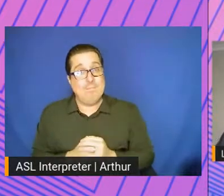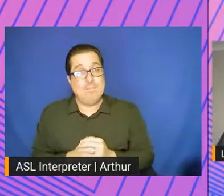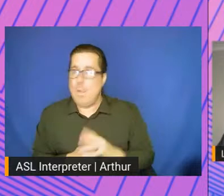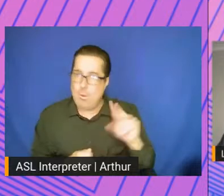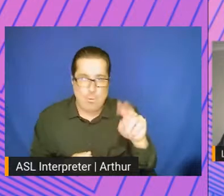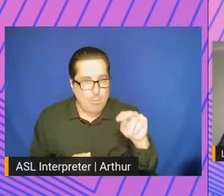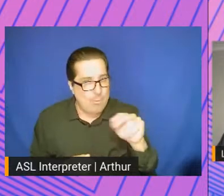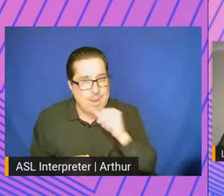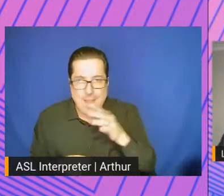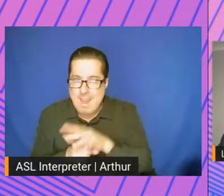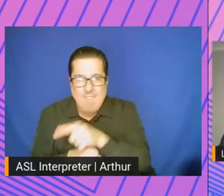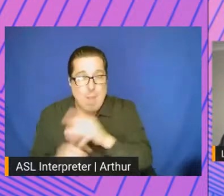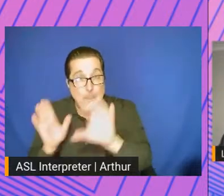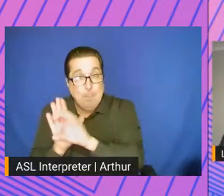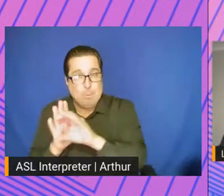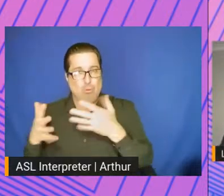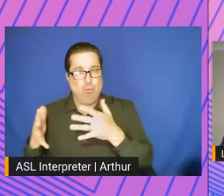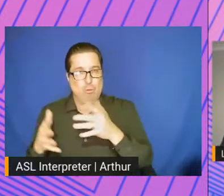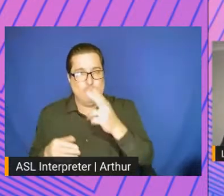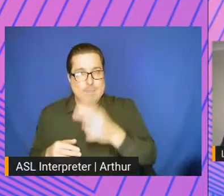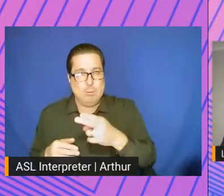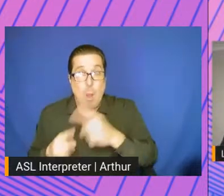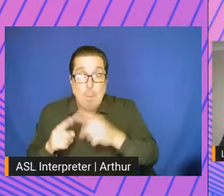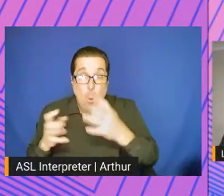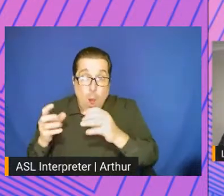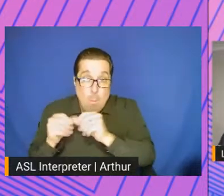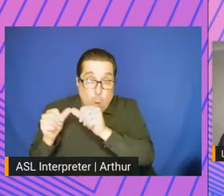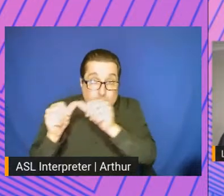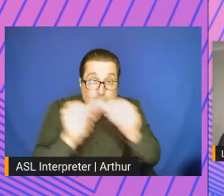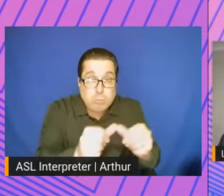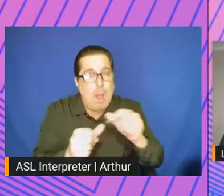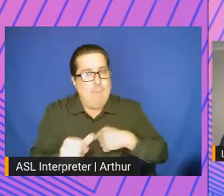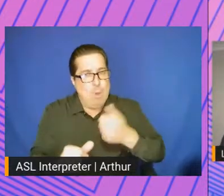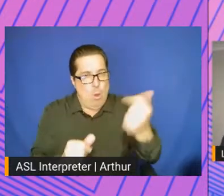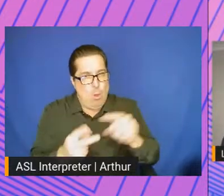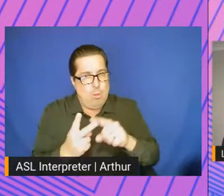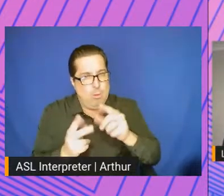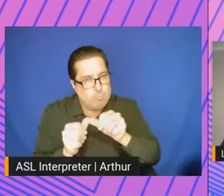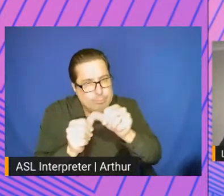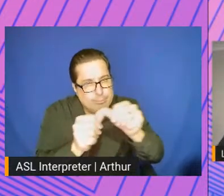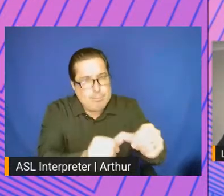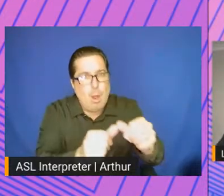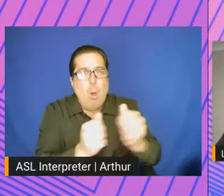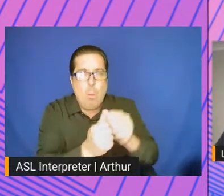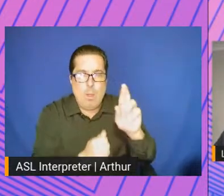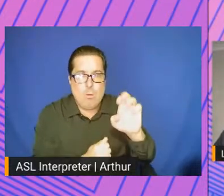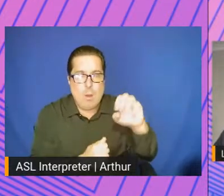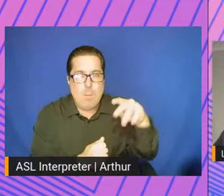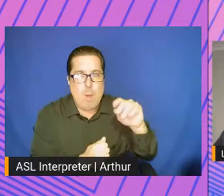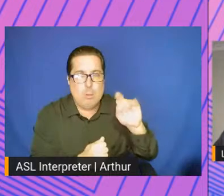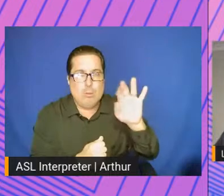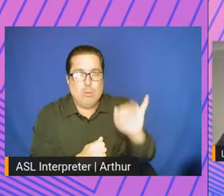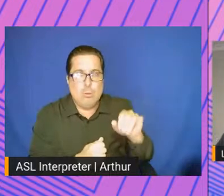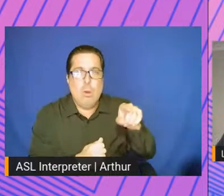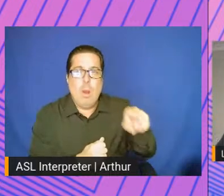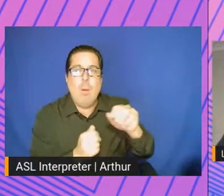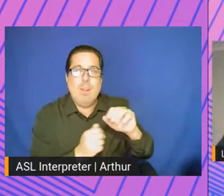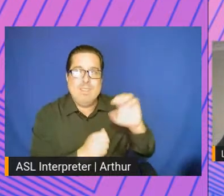when it comes to your images finally being stored in a specific repository, continue to do the scanning over there based on CVE database